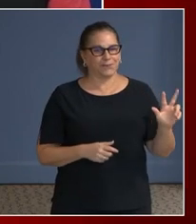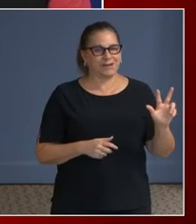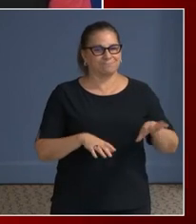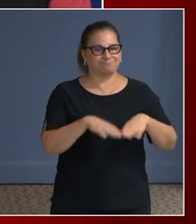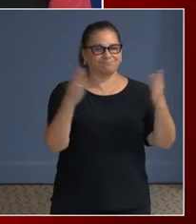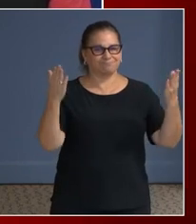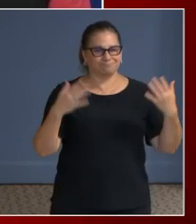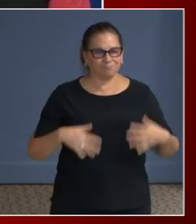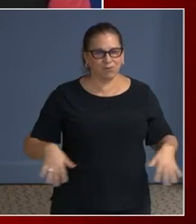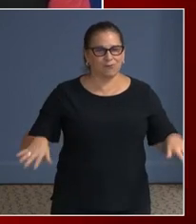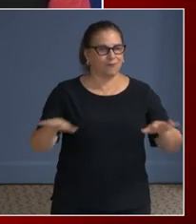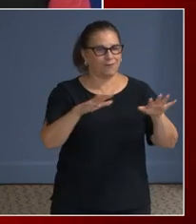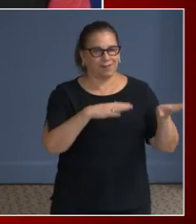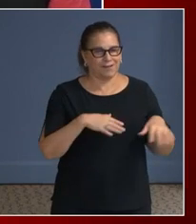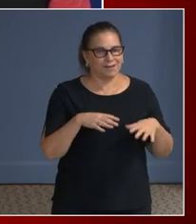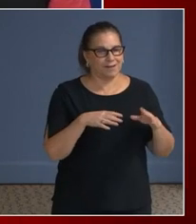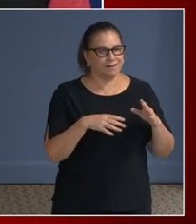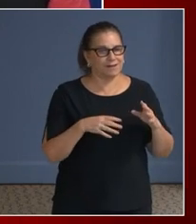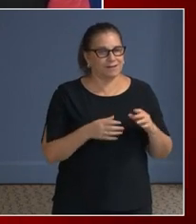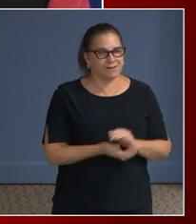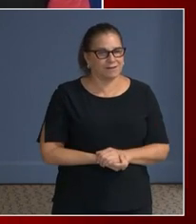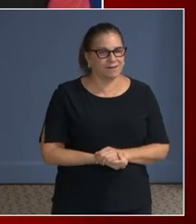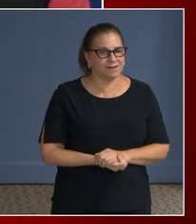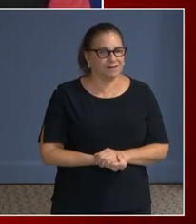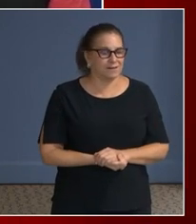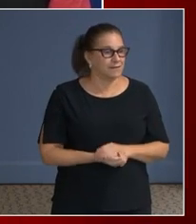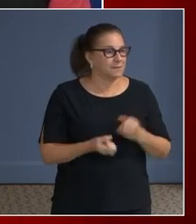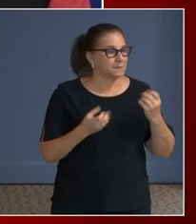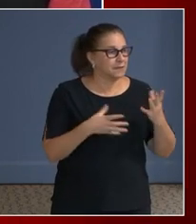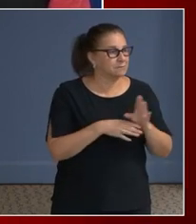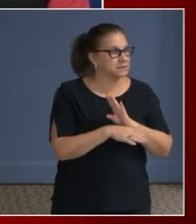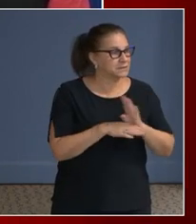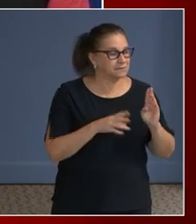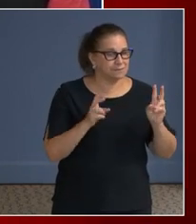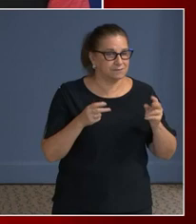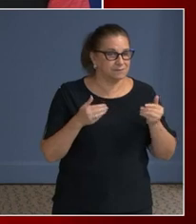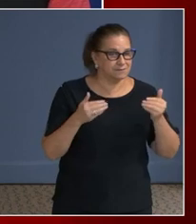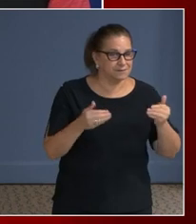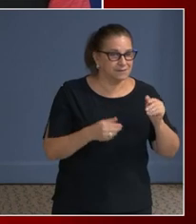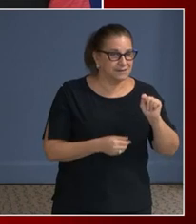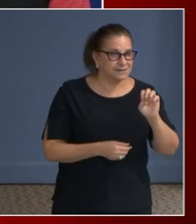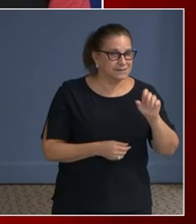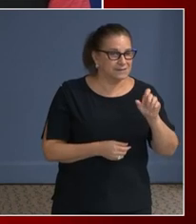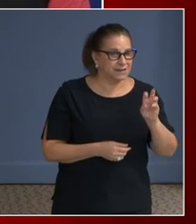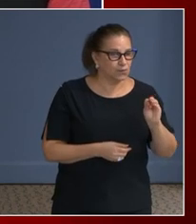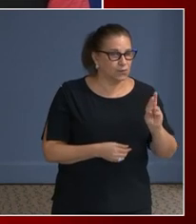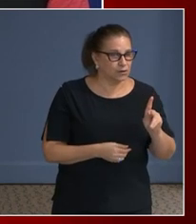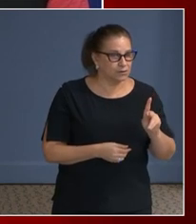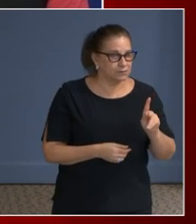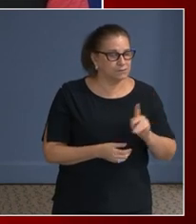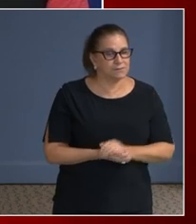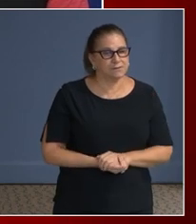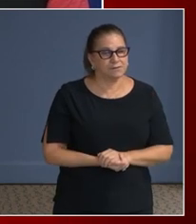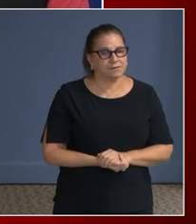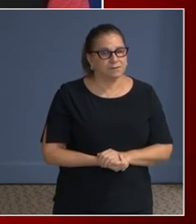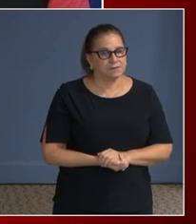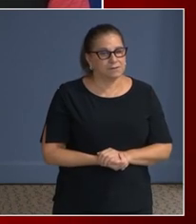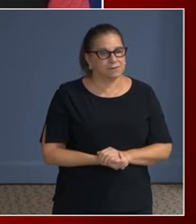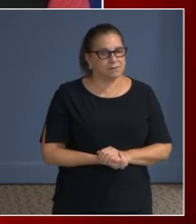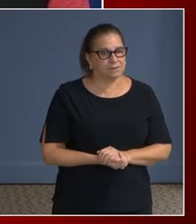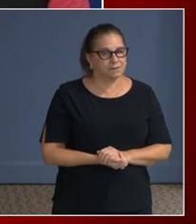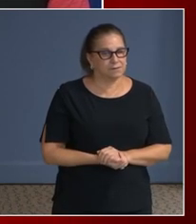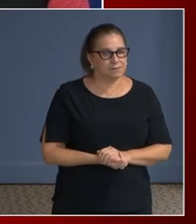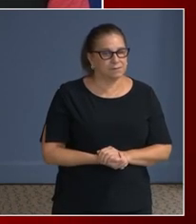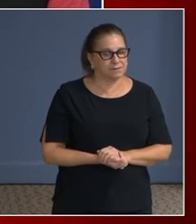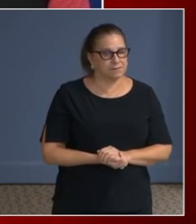out of a telework posture, we know that more people who live in the National Capital Region and work in the district will begin to come back to